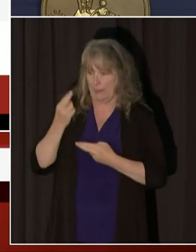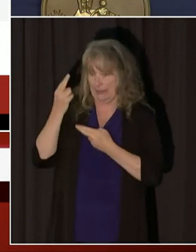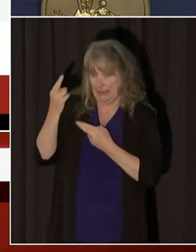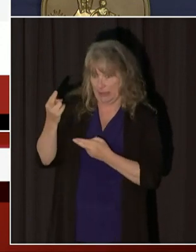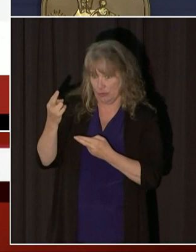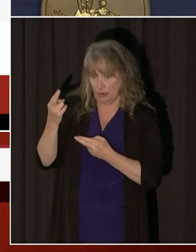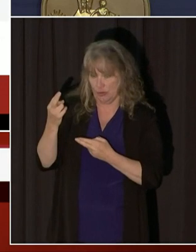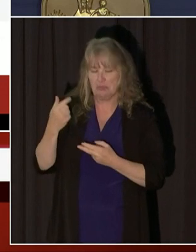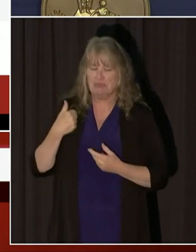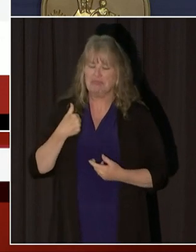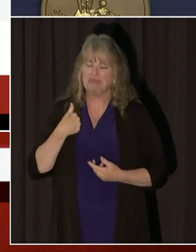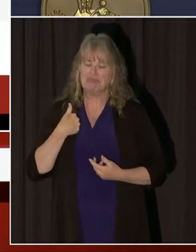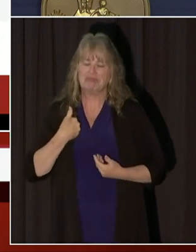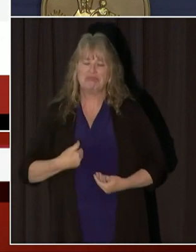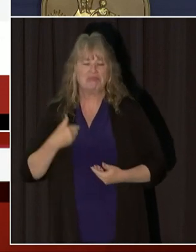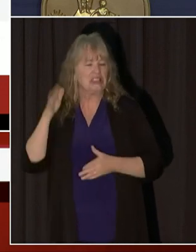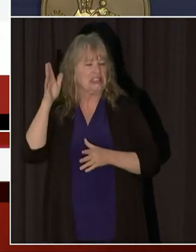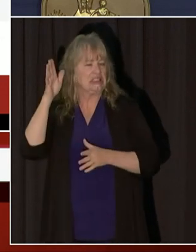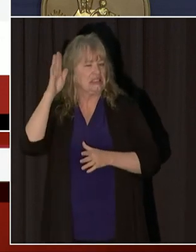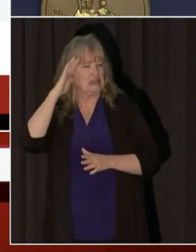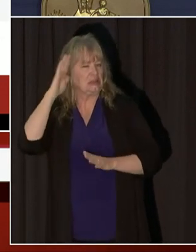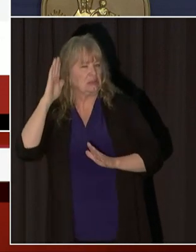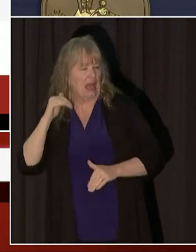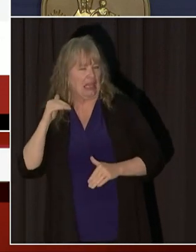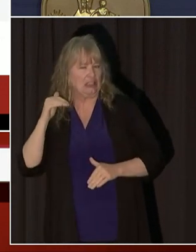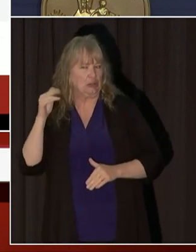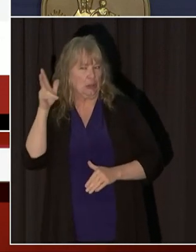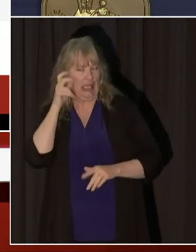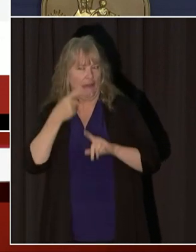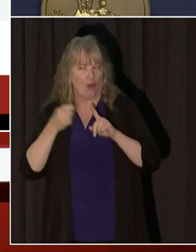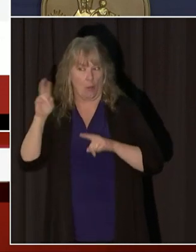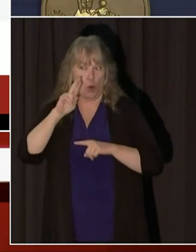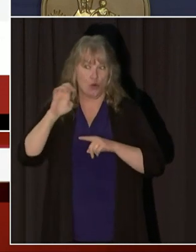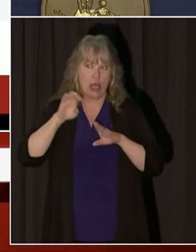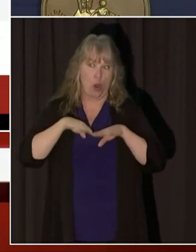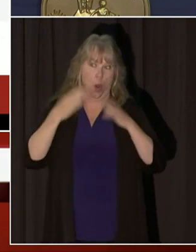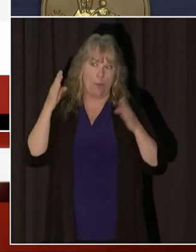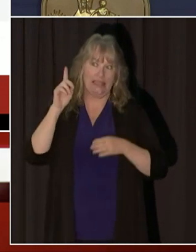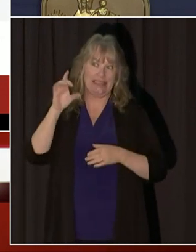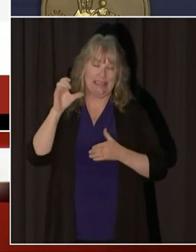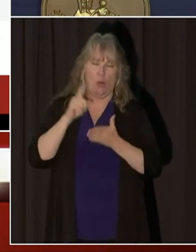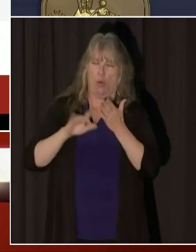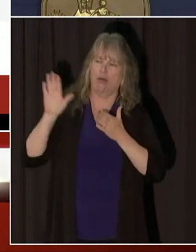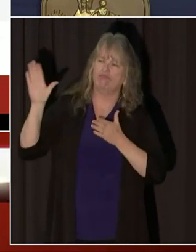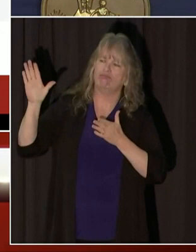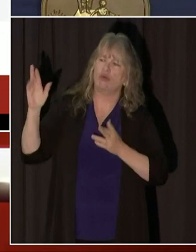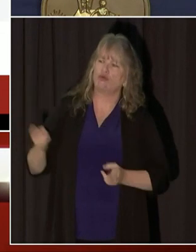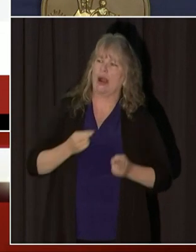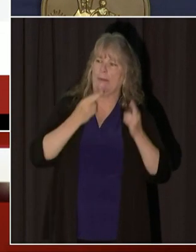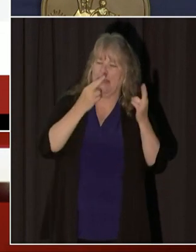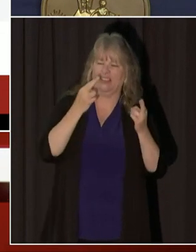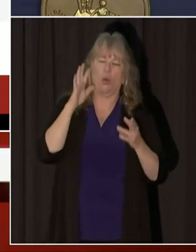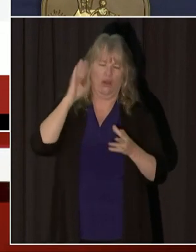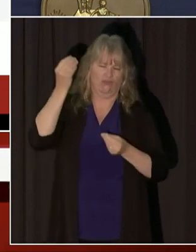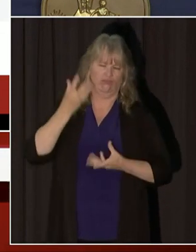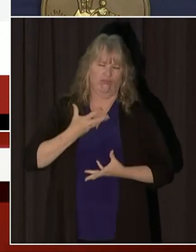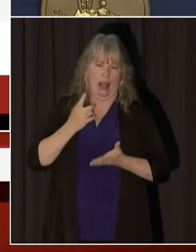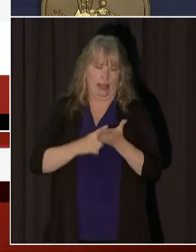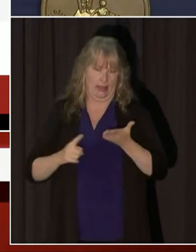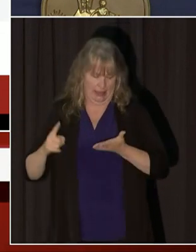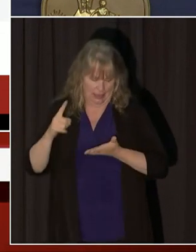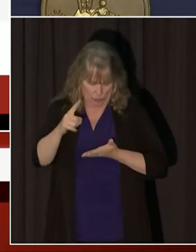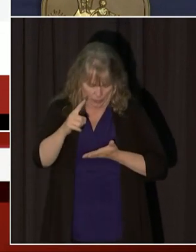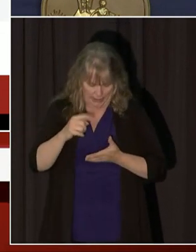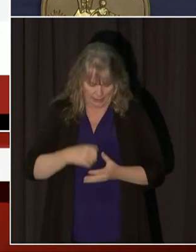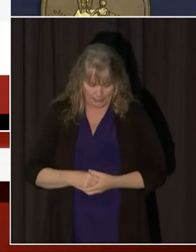to hear from Reopen DC next week on those recommendations. And to support those